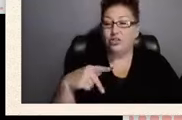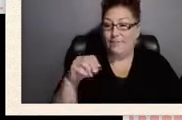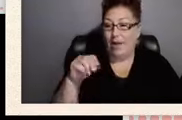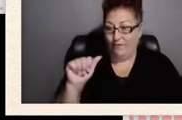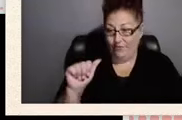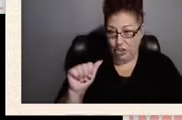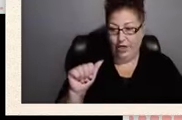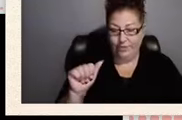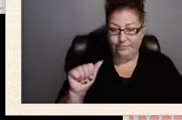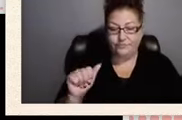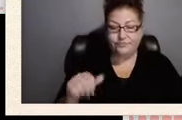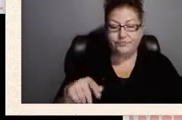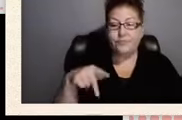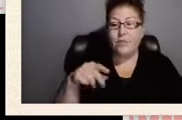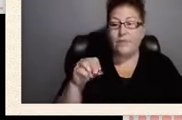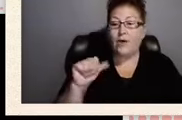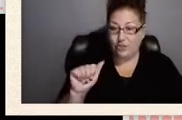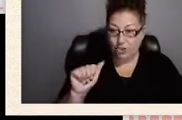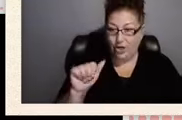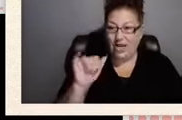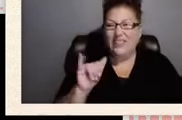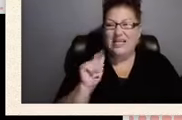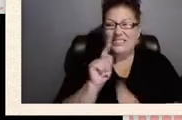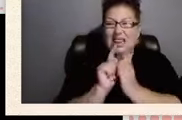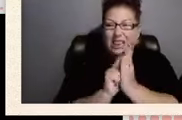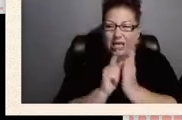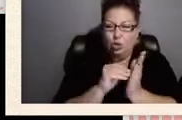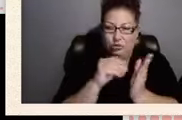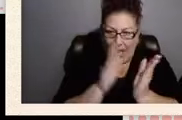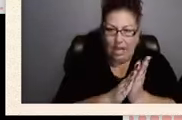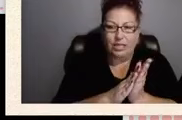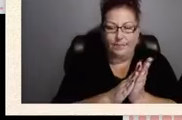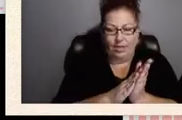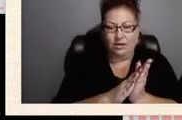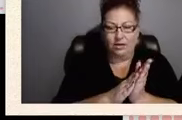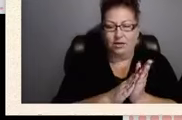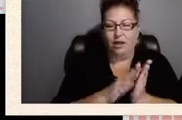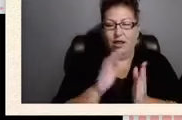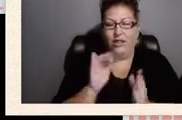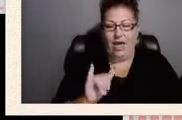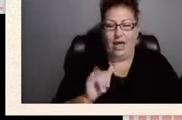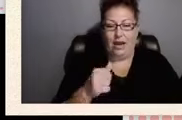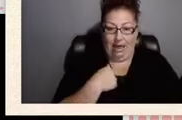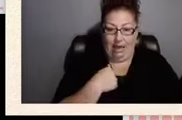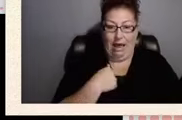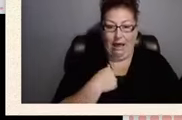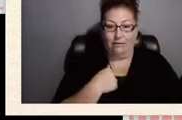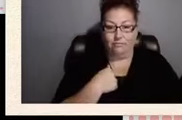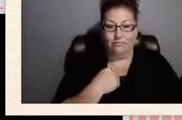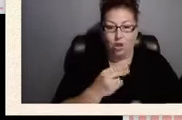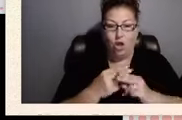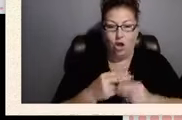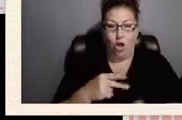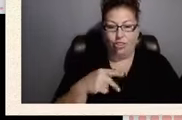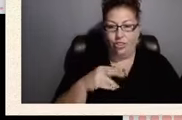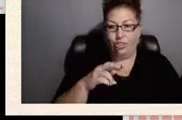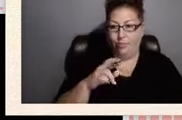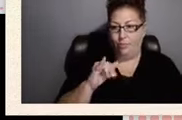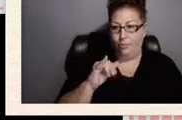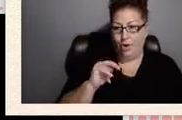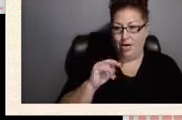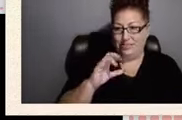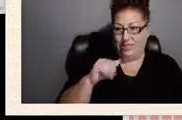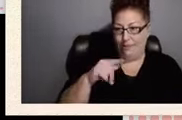A power of attorney is a legal document where I, called the principal, sign a